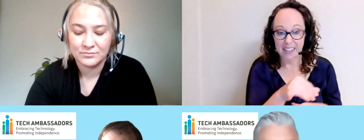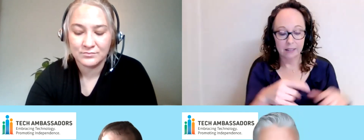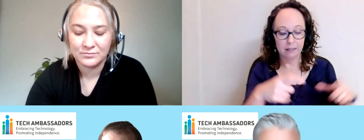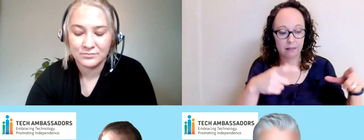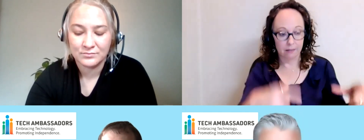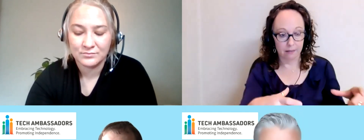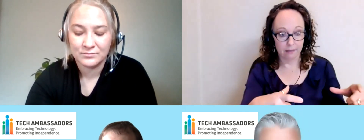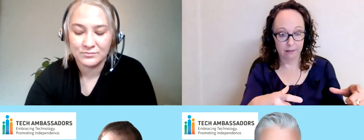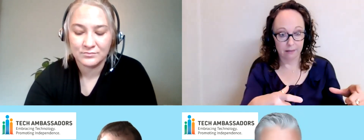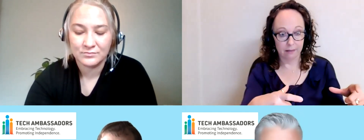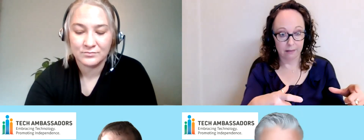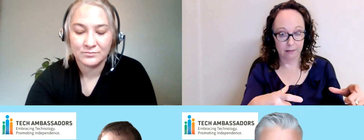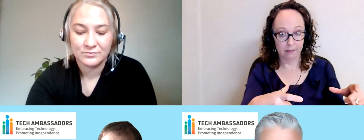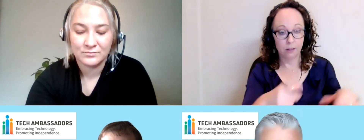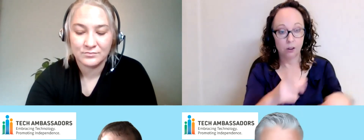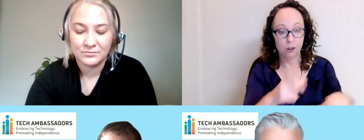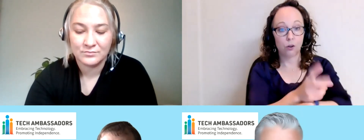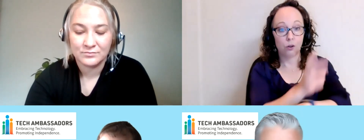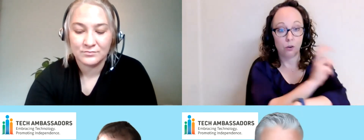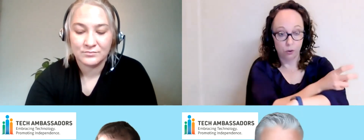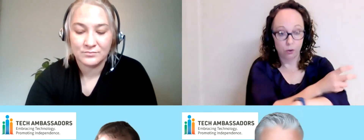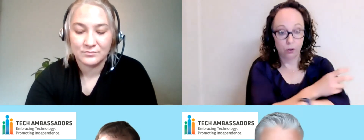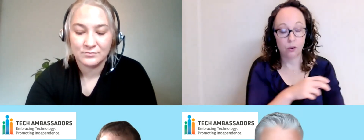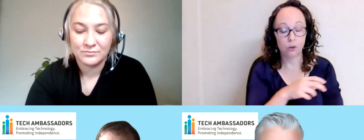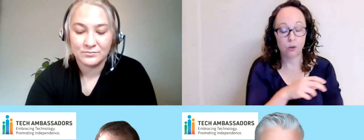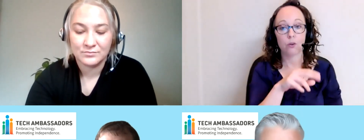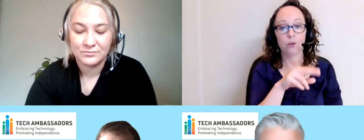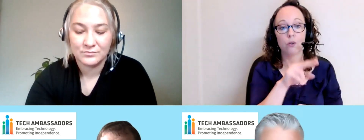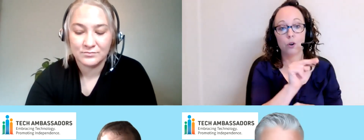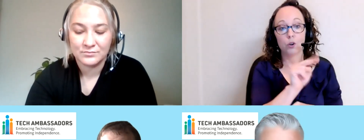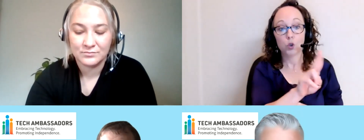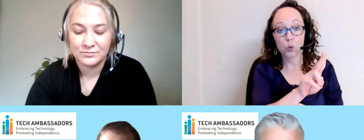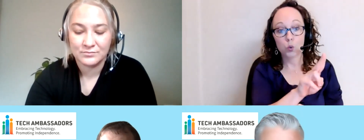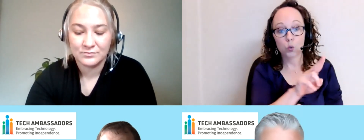which I had